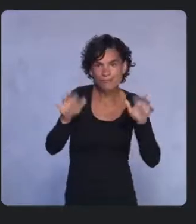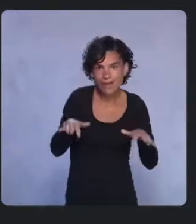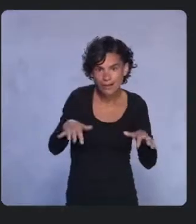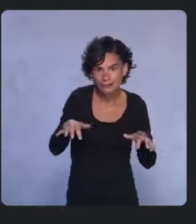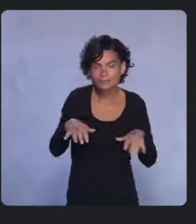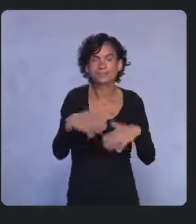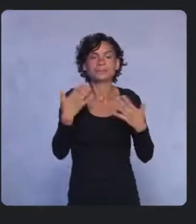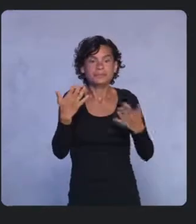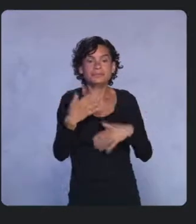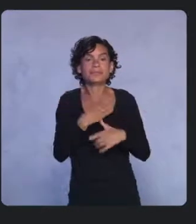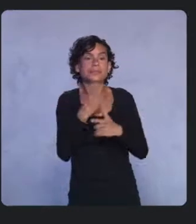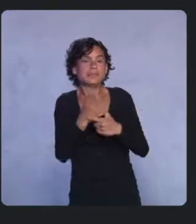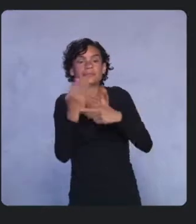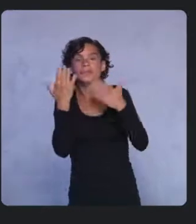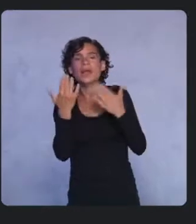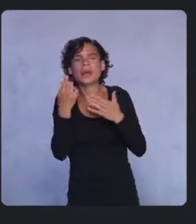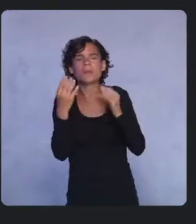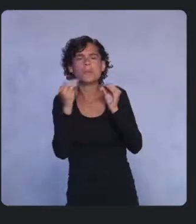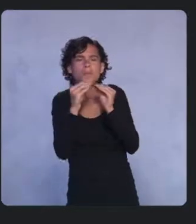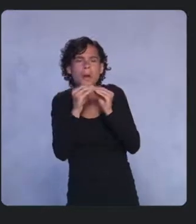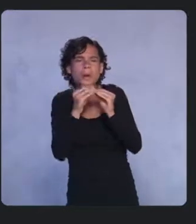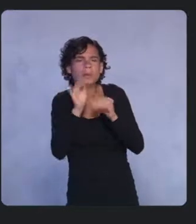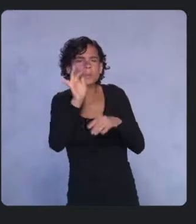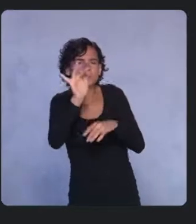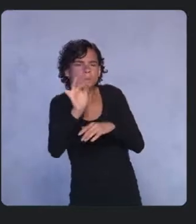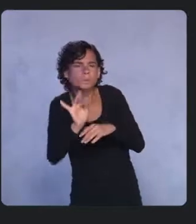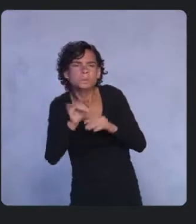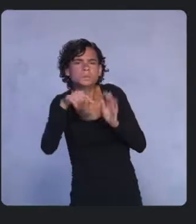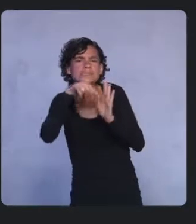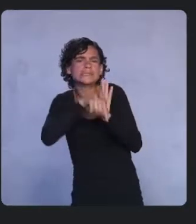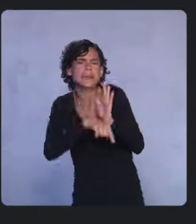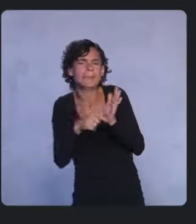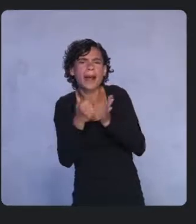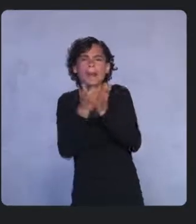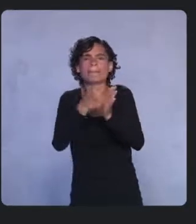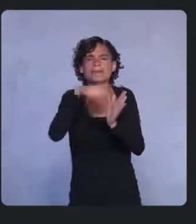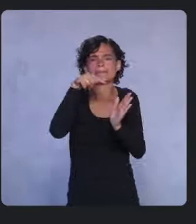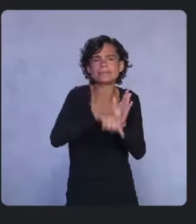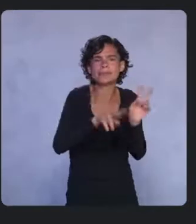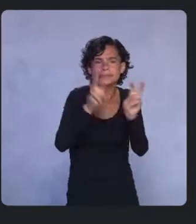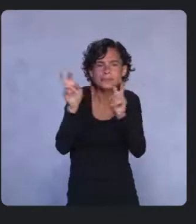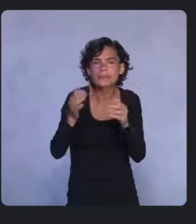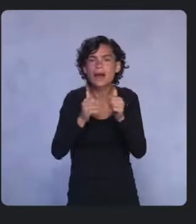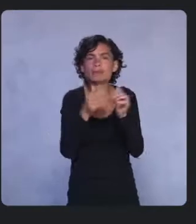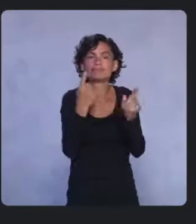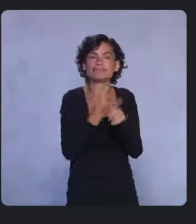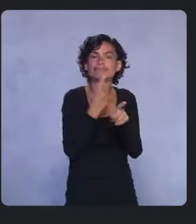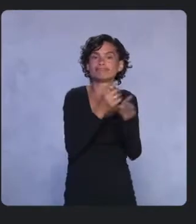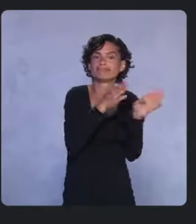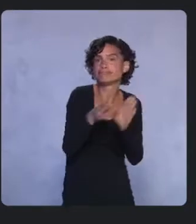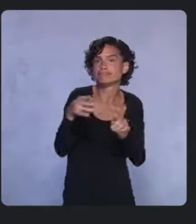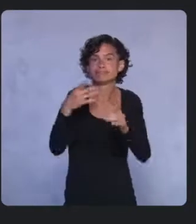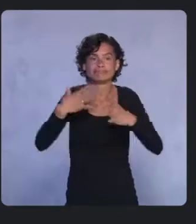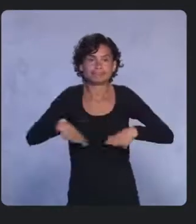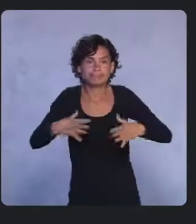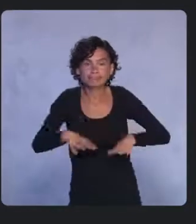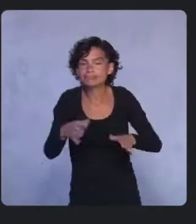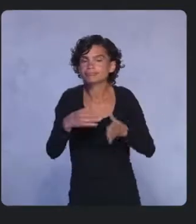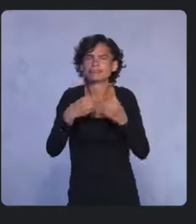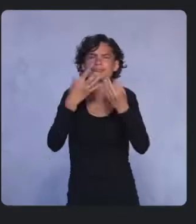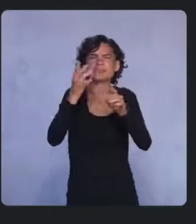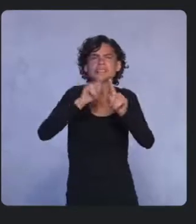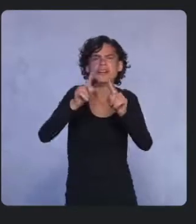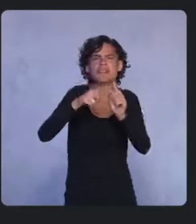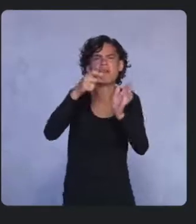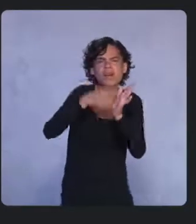pointers to go deeper on topics, like how to prepare the right gear with articles, videos, and images from across the